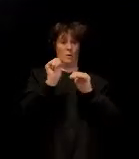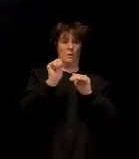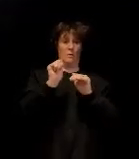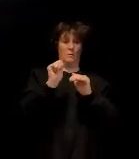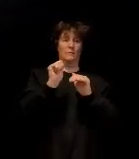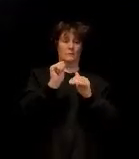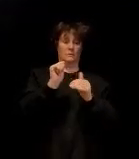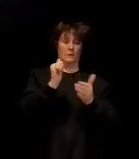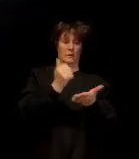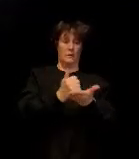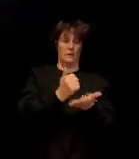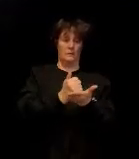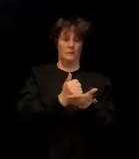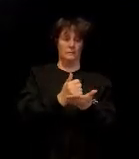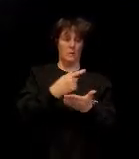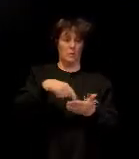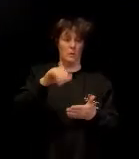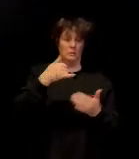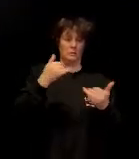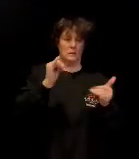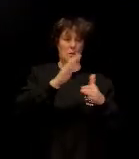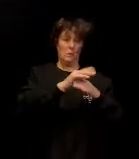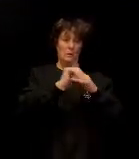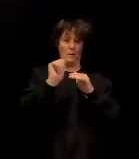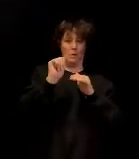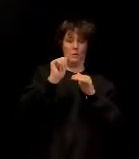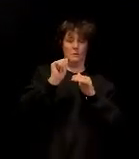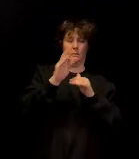Amen? We are still called.